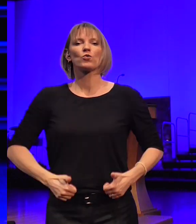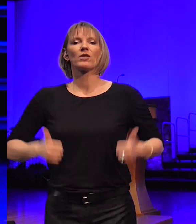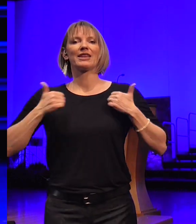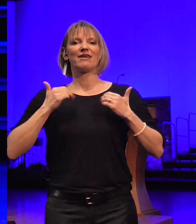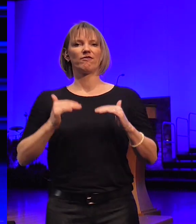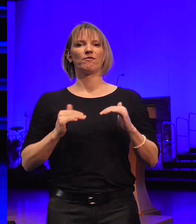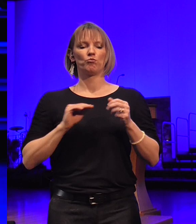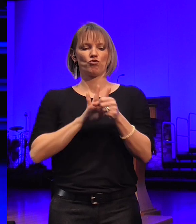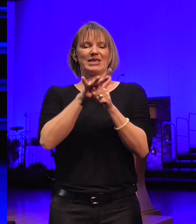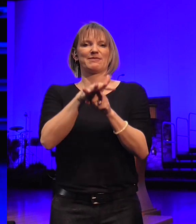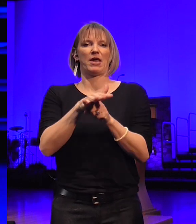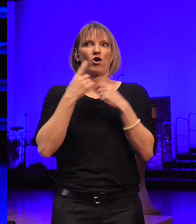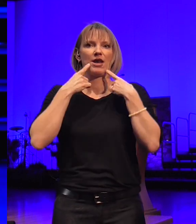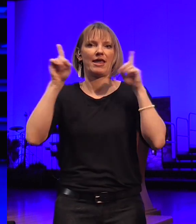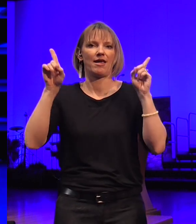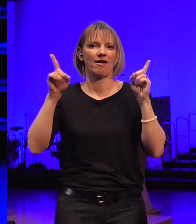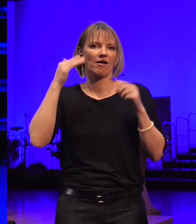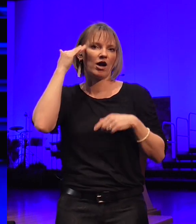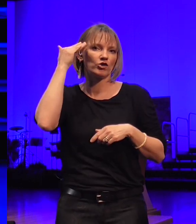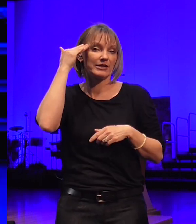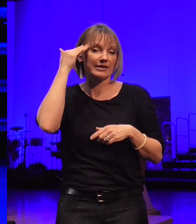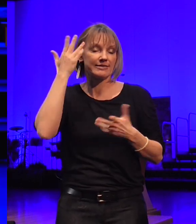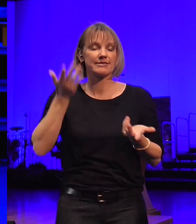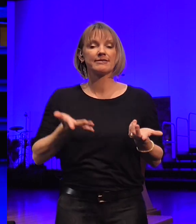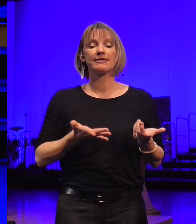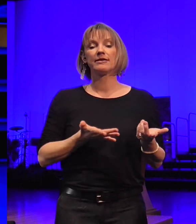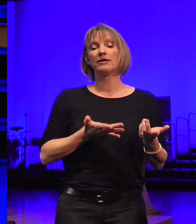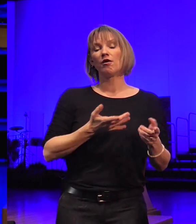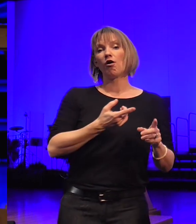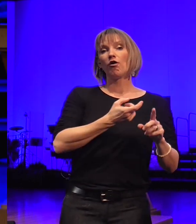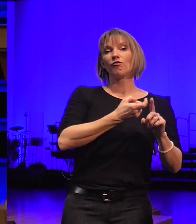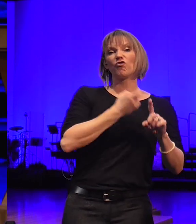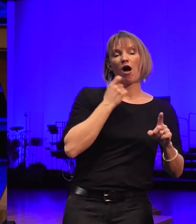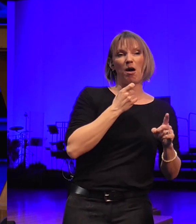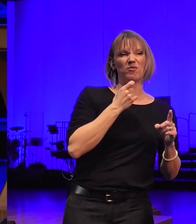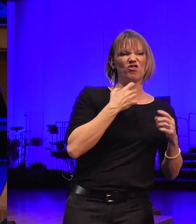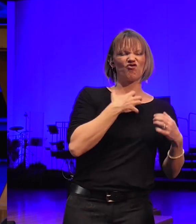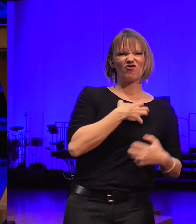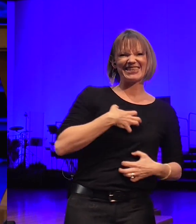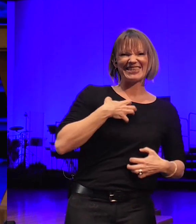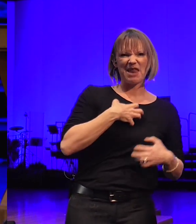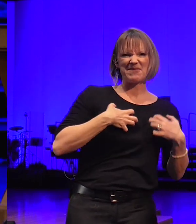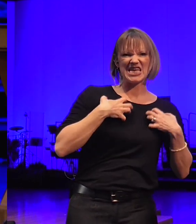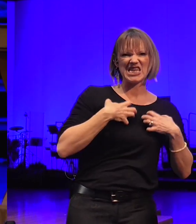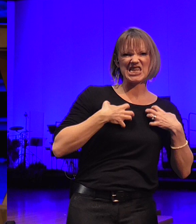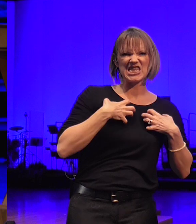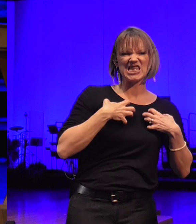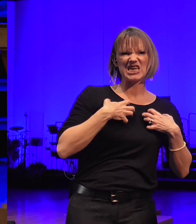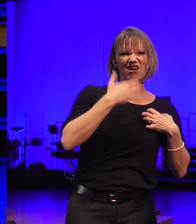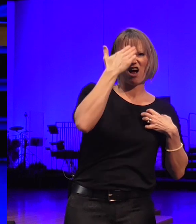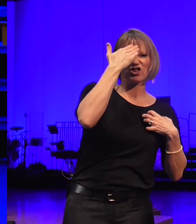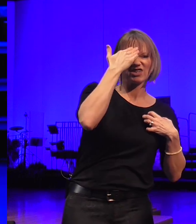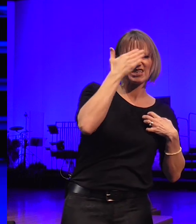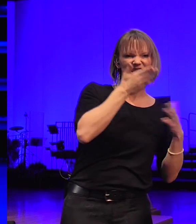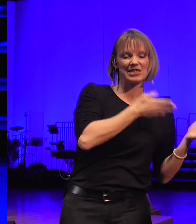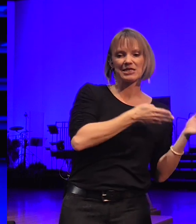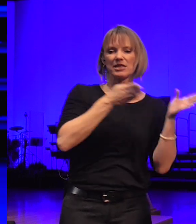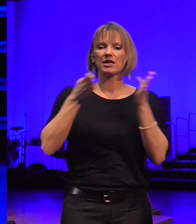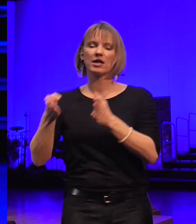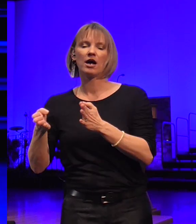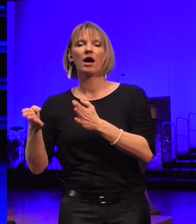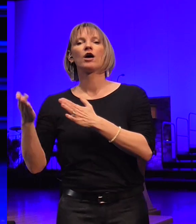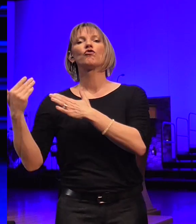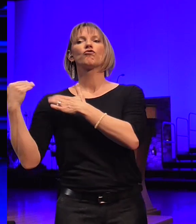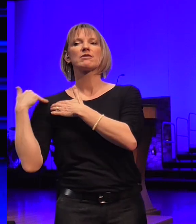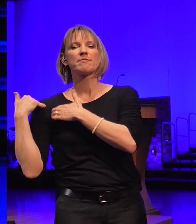consciousness. It's about graduating from a resentment-based consciousness to a